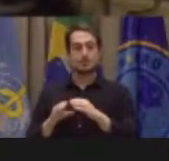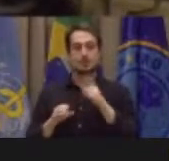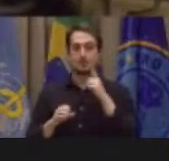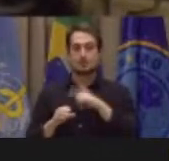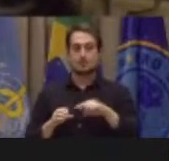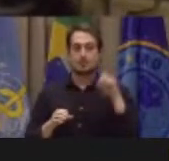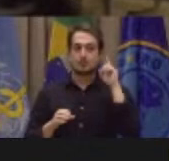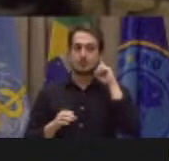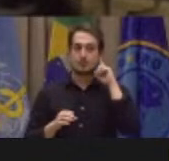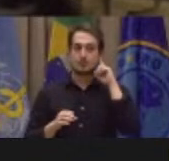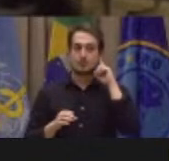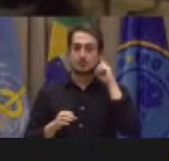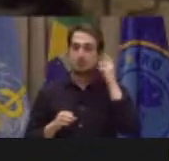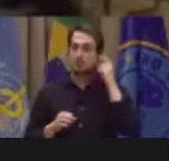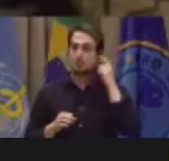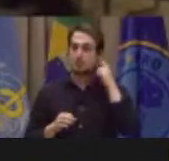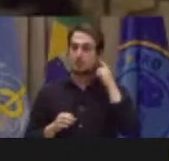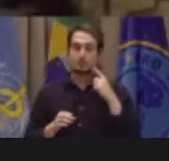um,